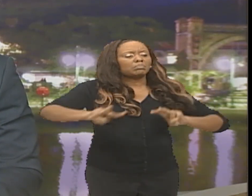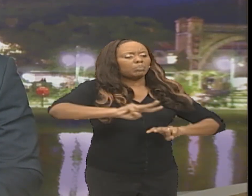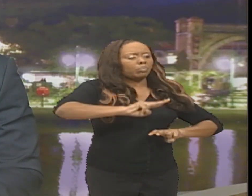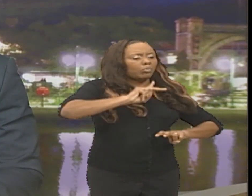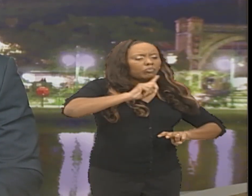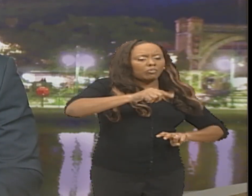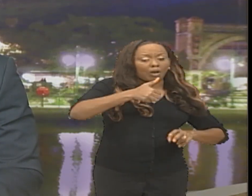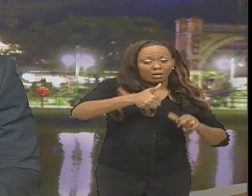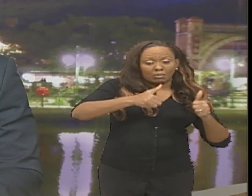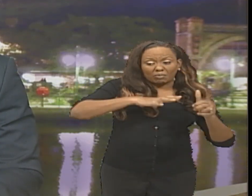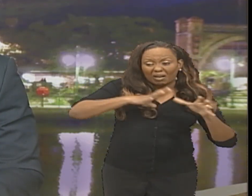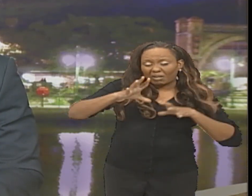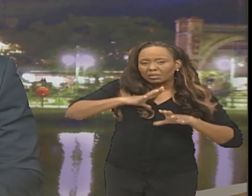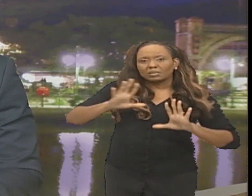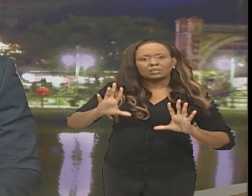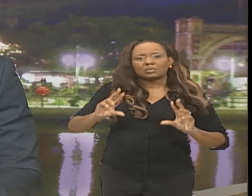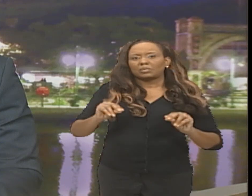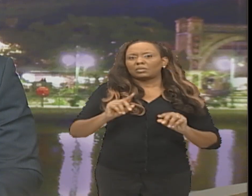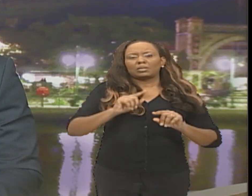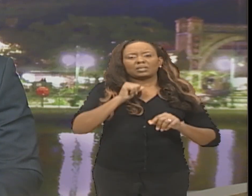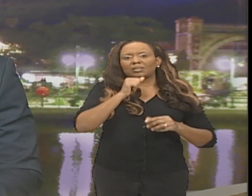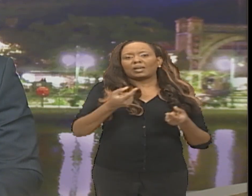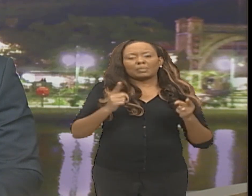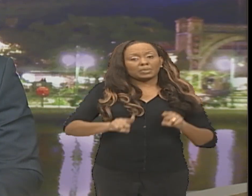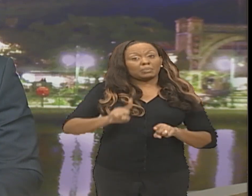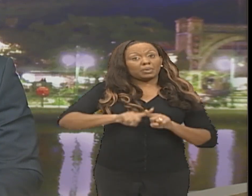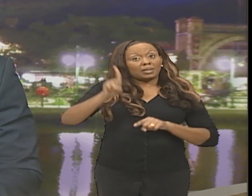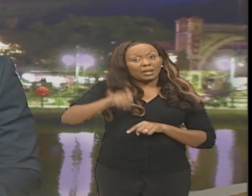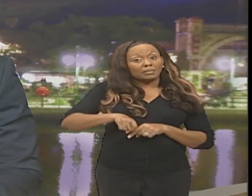current president of the Barbados Union of Teachers.